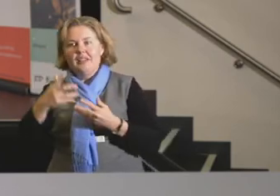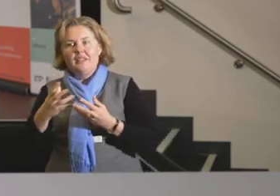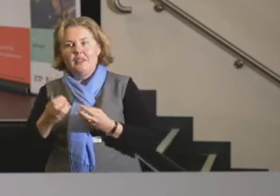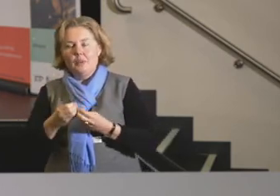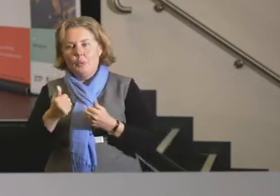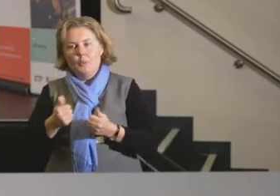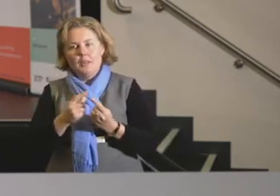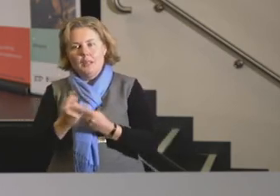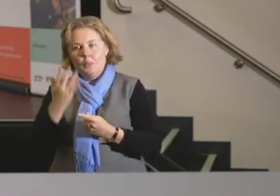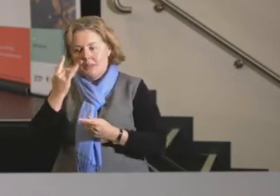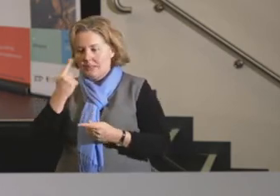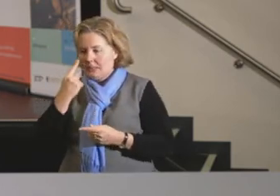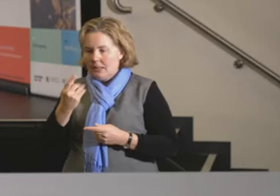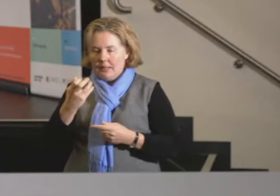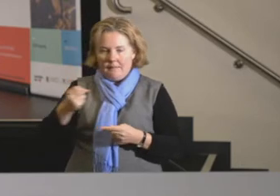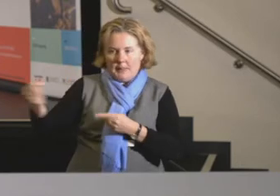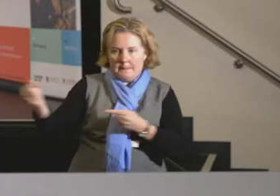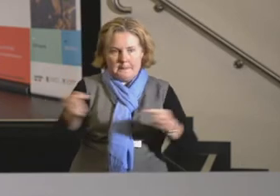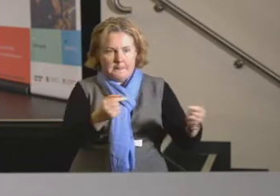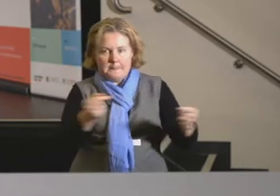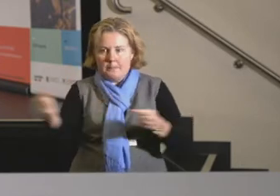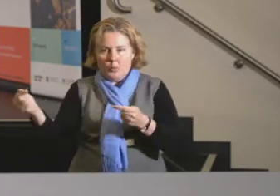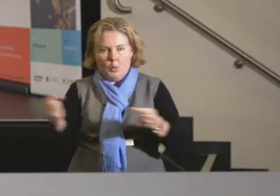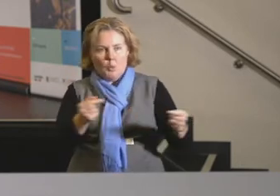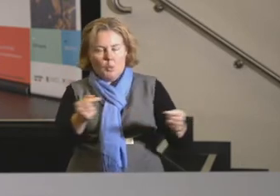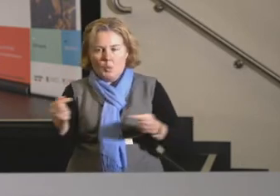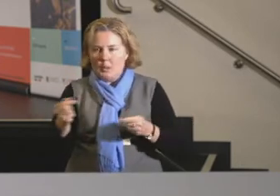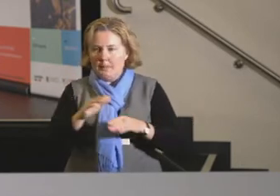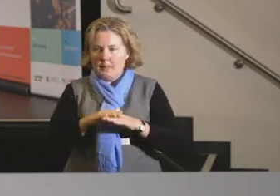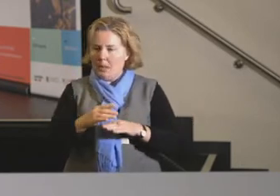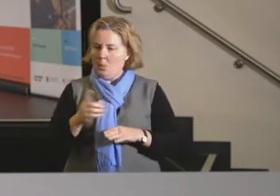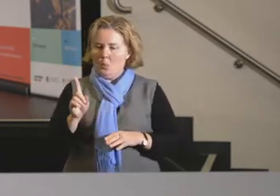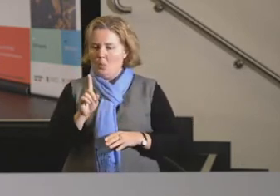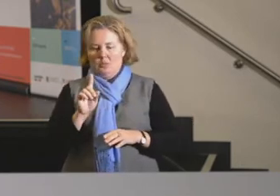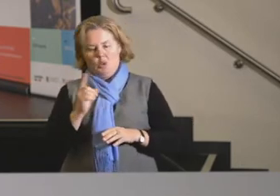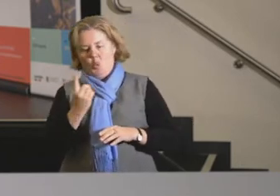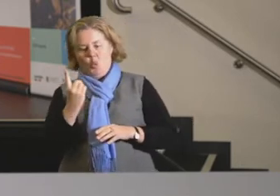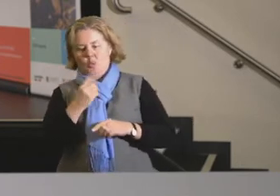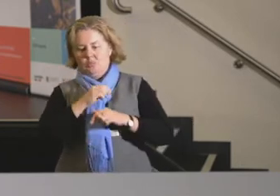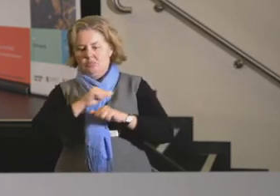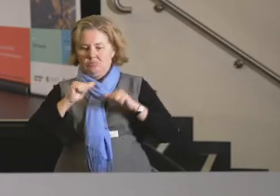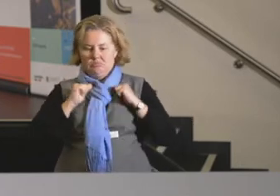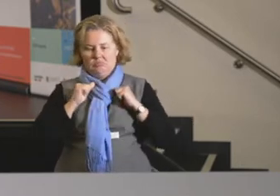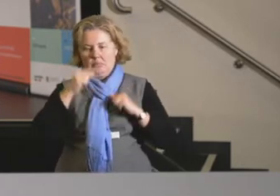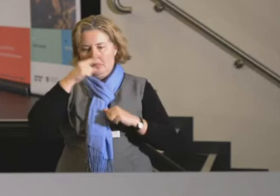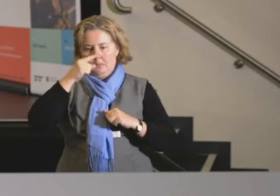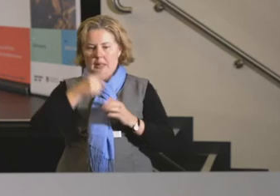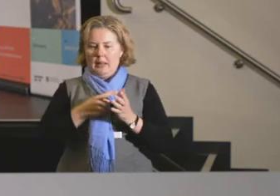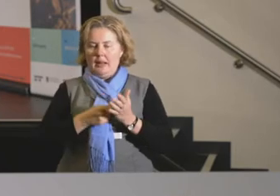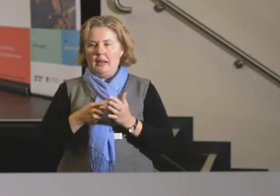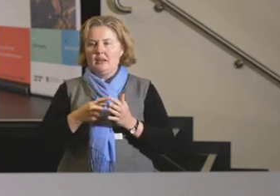there's contestation about that definition and the process through which that